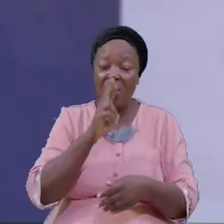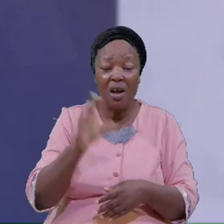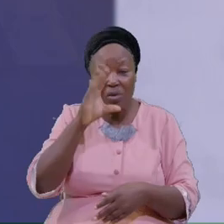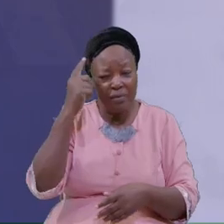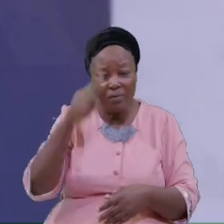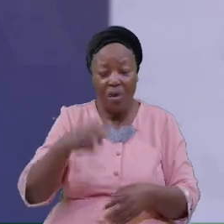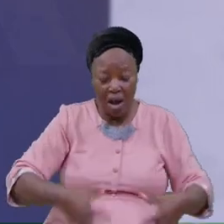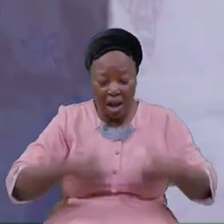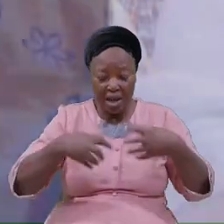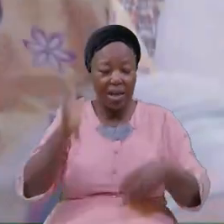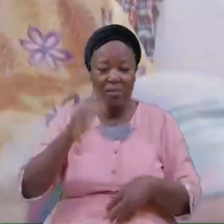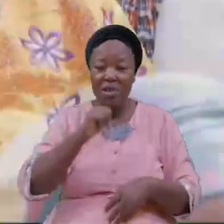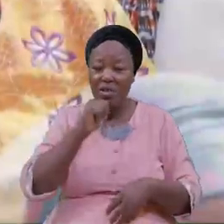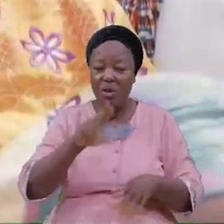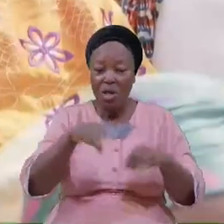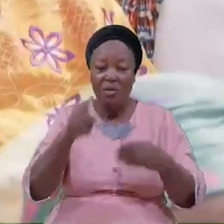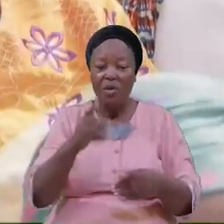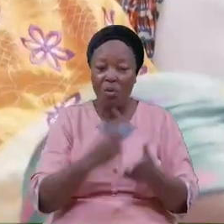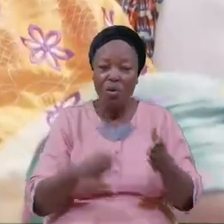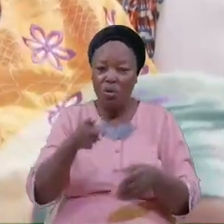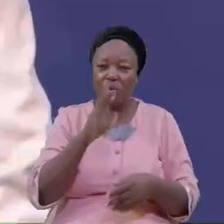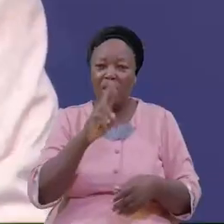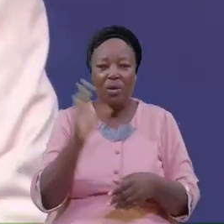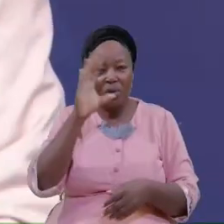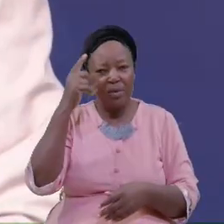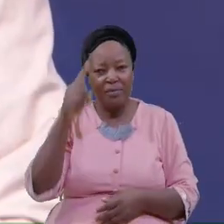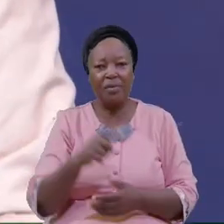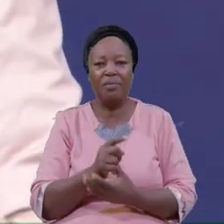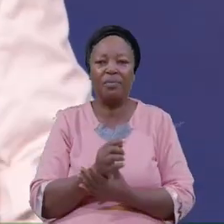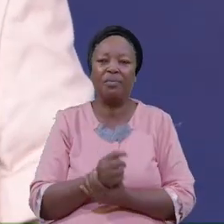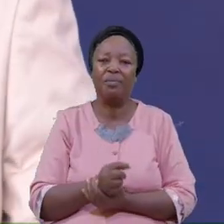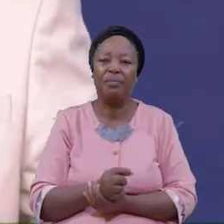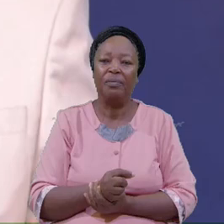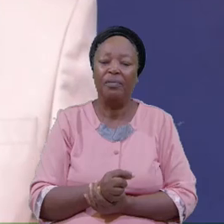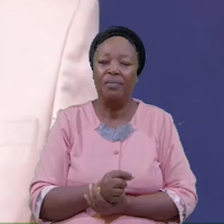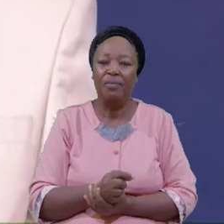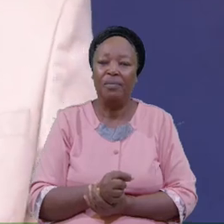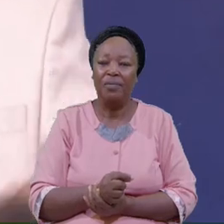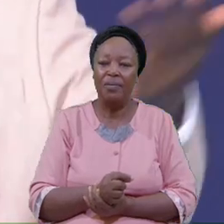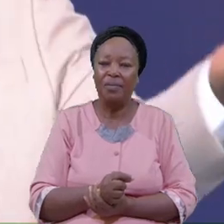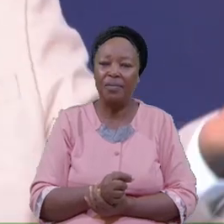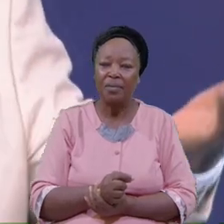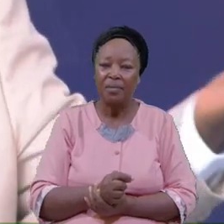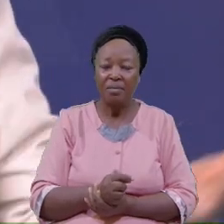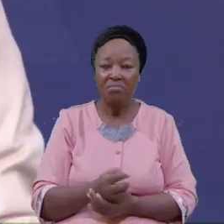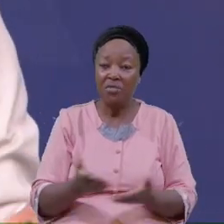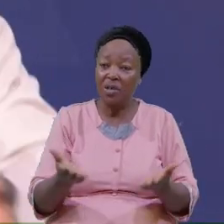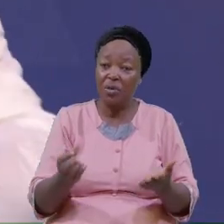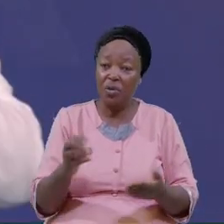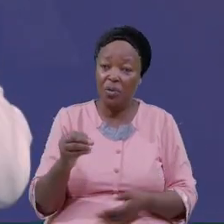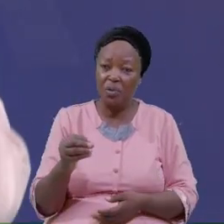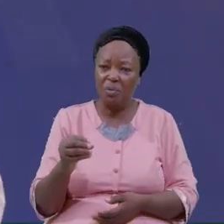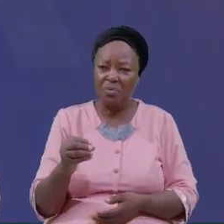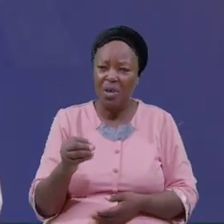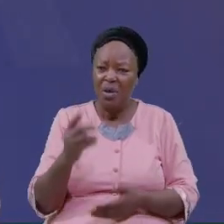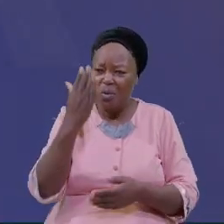are looking for. Mon ami, for. Si l'amour ne te donne pas ce que tu veux, et c'est l'animosité que tu veux utiliser, tu n'auras In jamais. In any case, why do you want something and you want